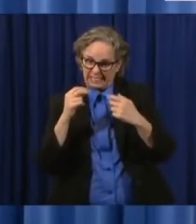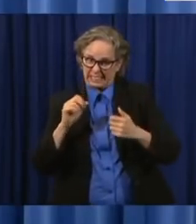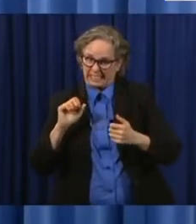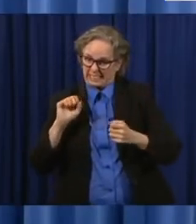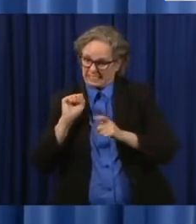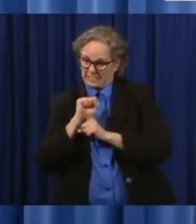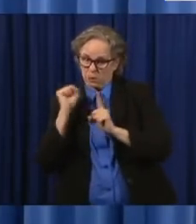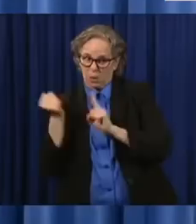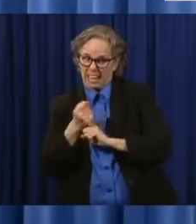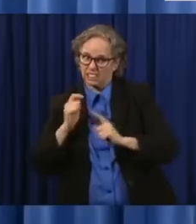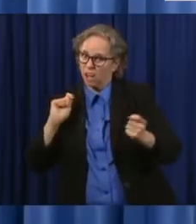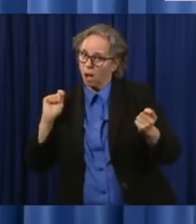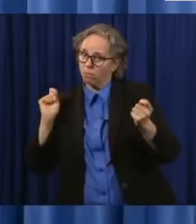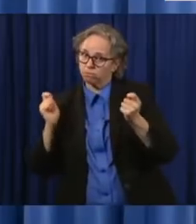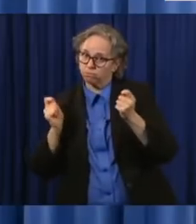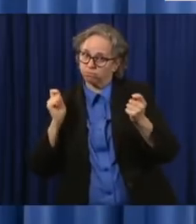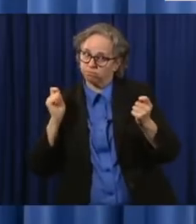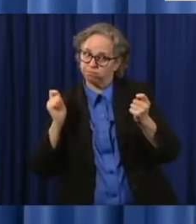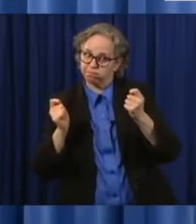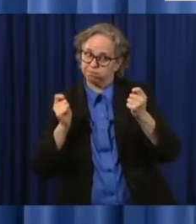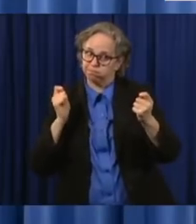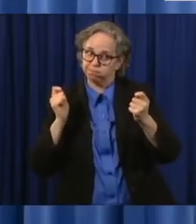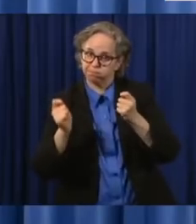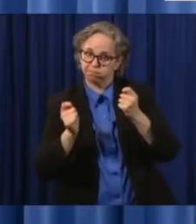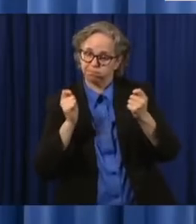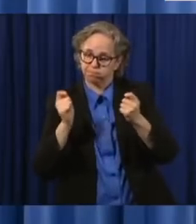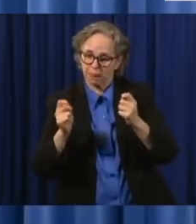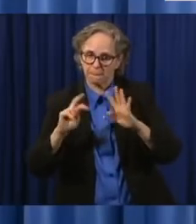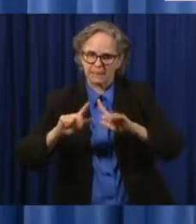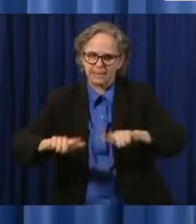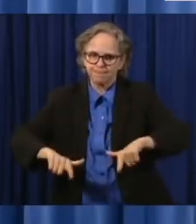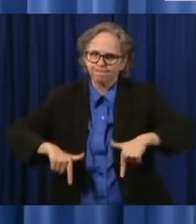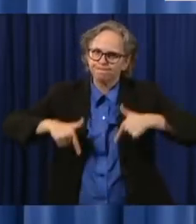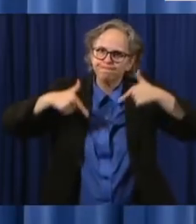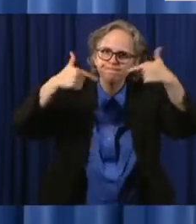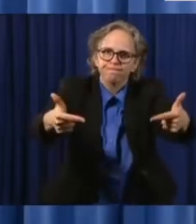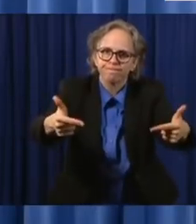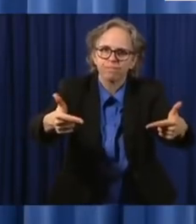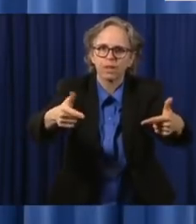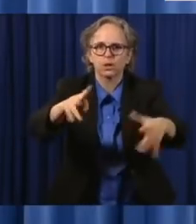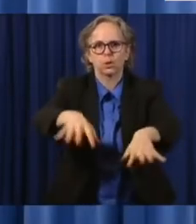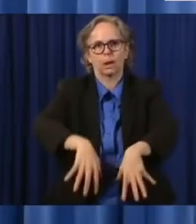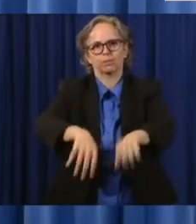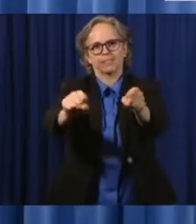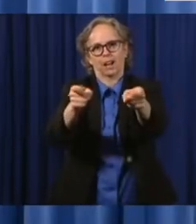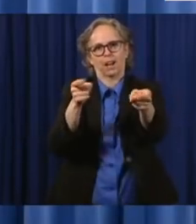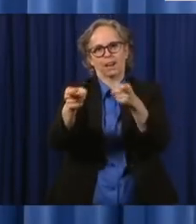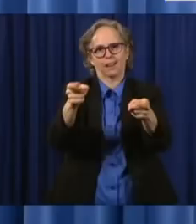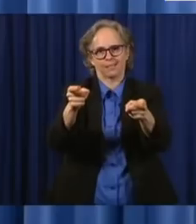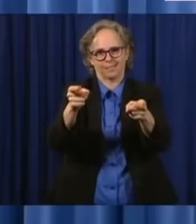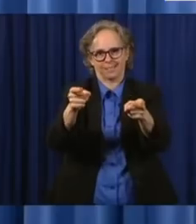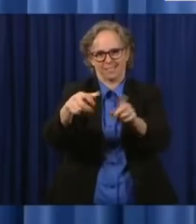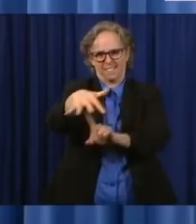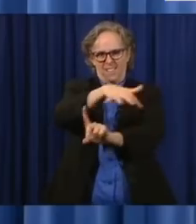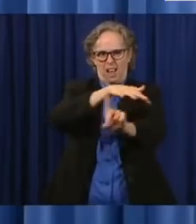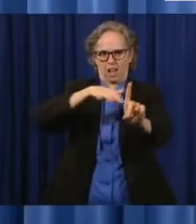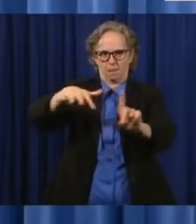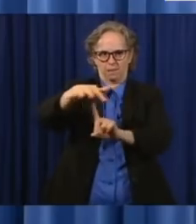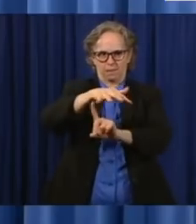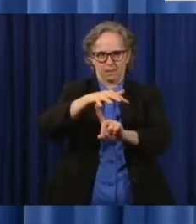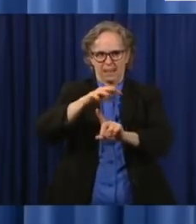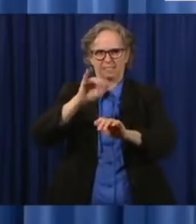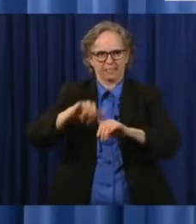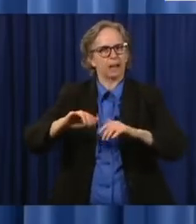Ohio. And it kind of confirms that. And that's okay, because that's the way it should be. The people of the state of Ohio have done a